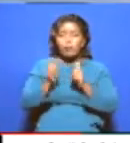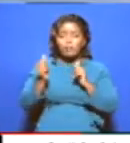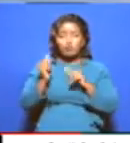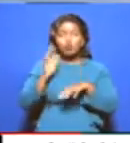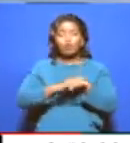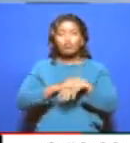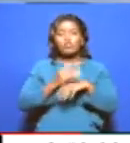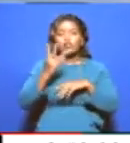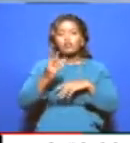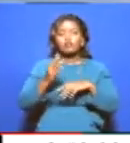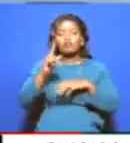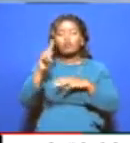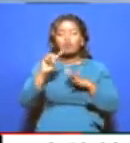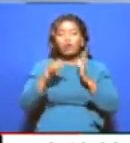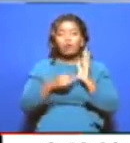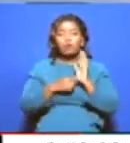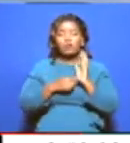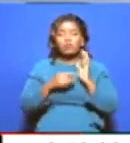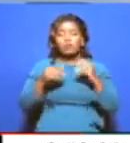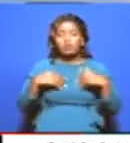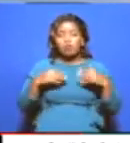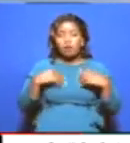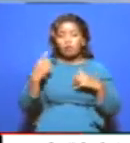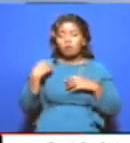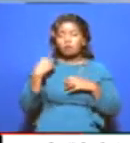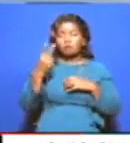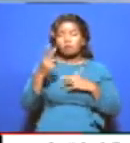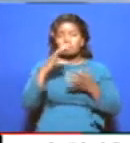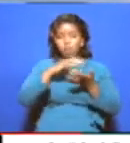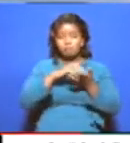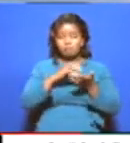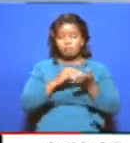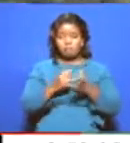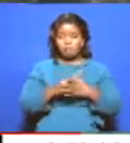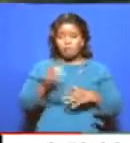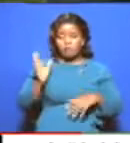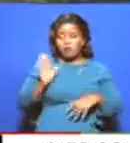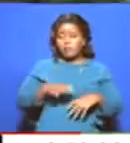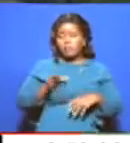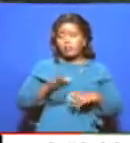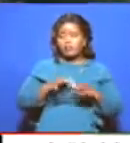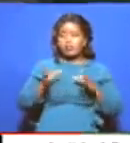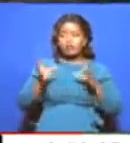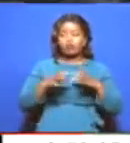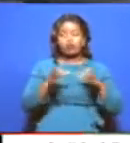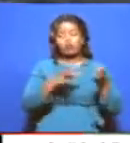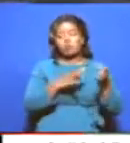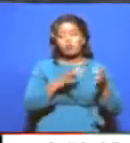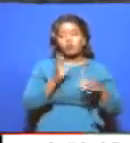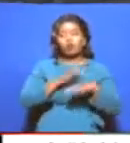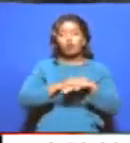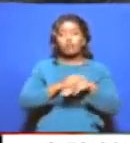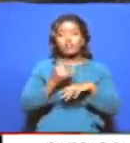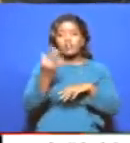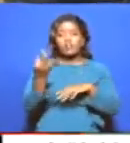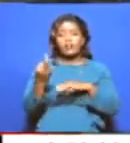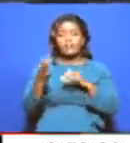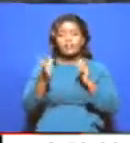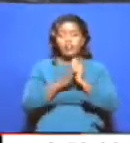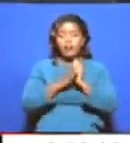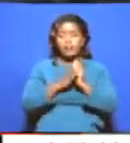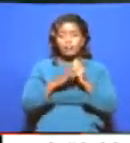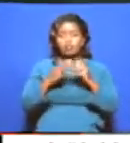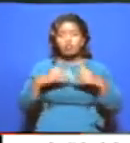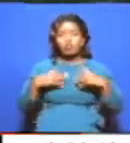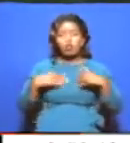41 points to claim the runner-up position. In the ladies' category, Mani Sago's 39 points were enough for her to claim the top